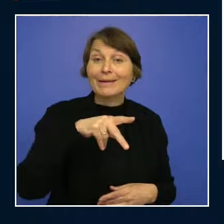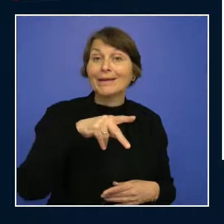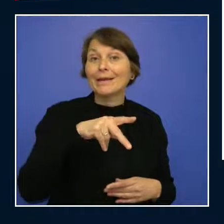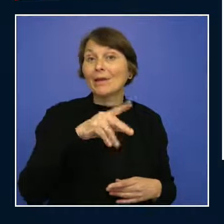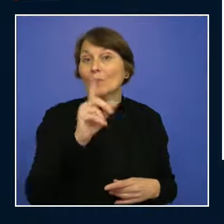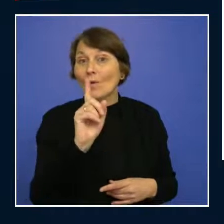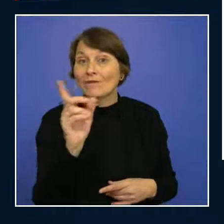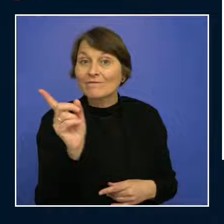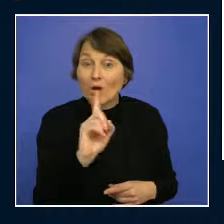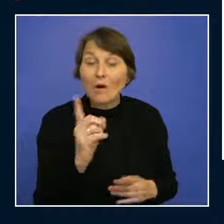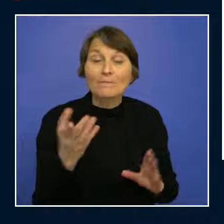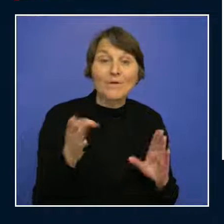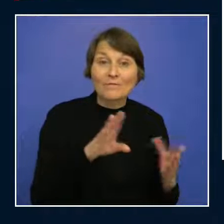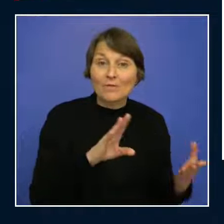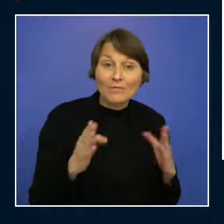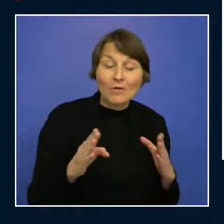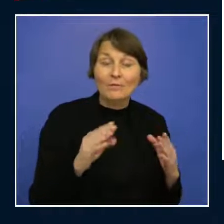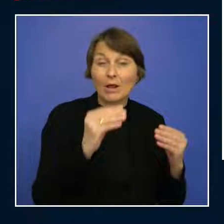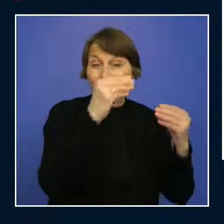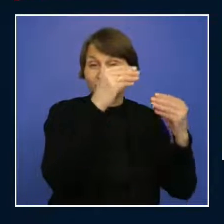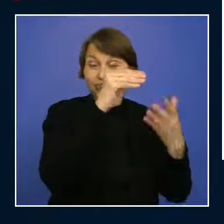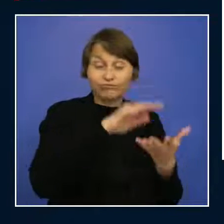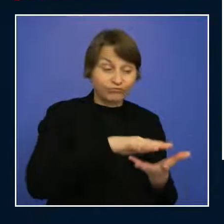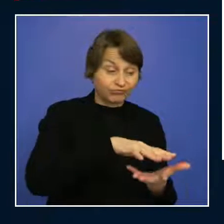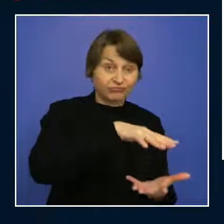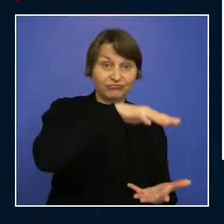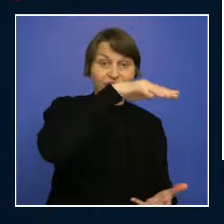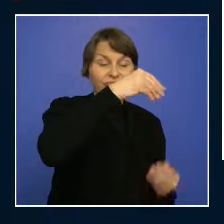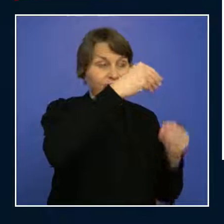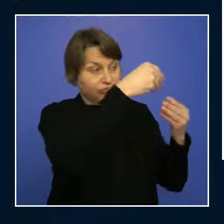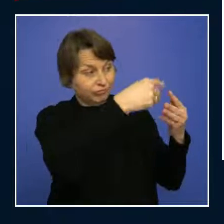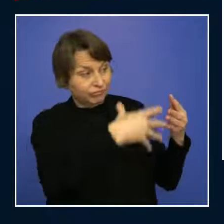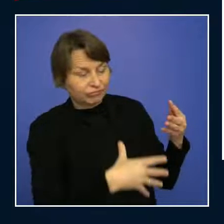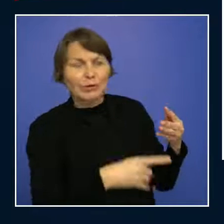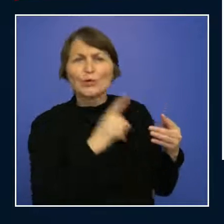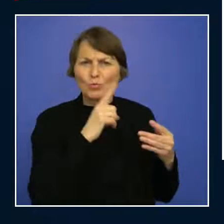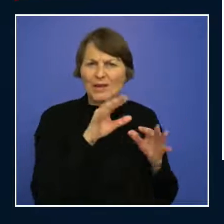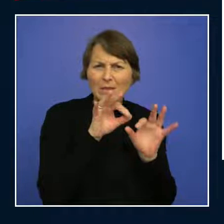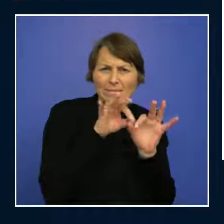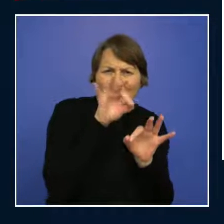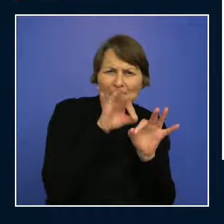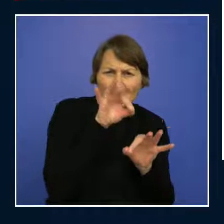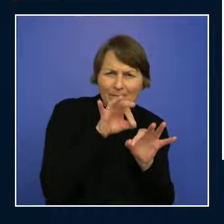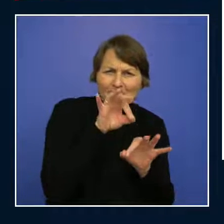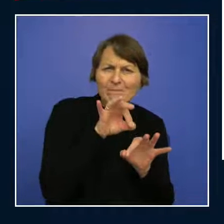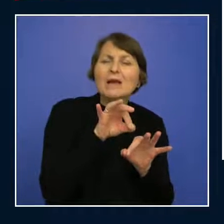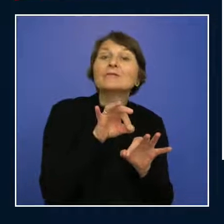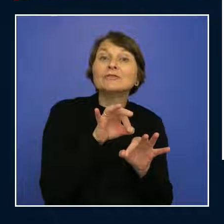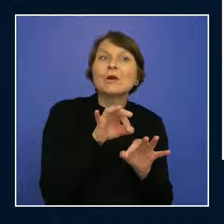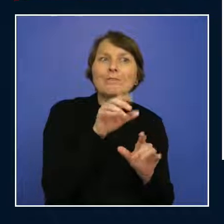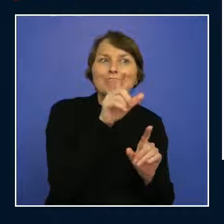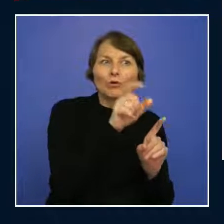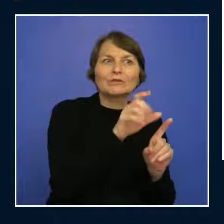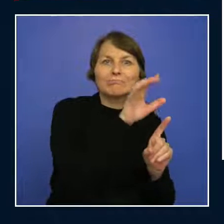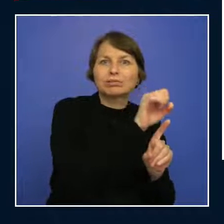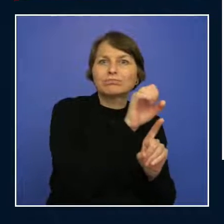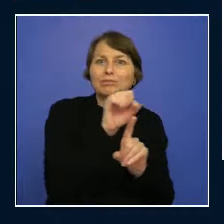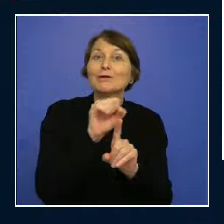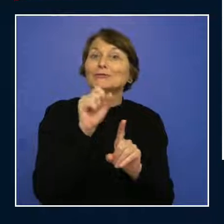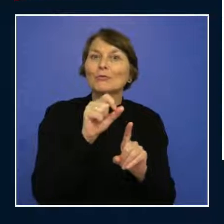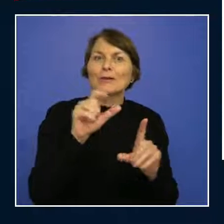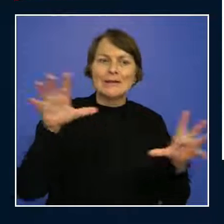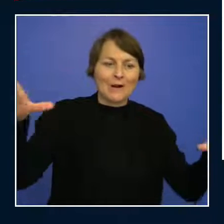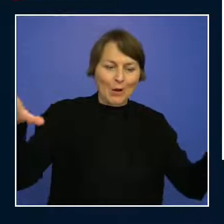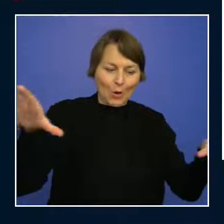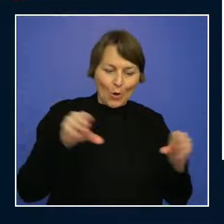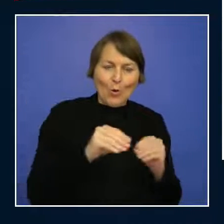got the latency information that the real user measurement has captured for us. So again, informed data about how we set up our traffic